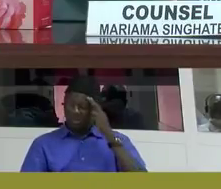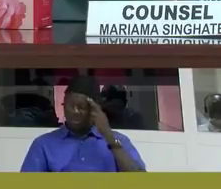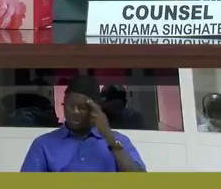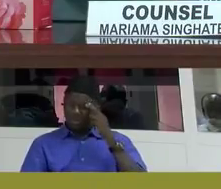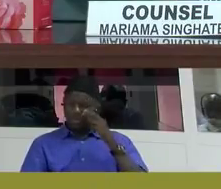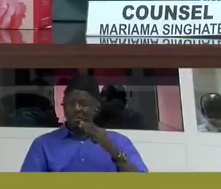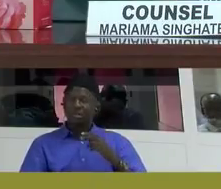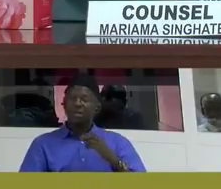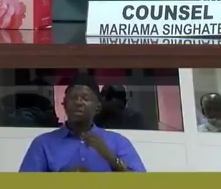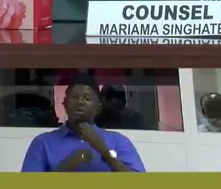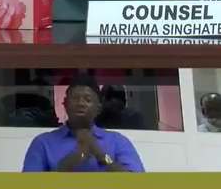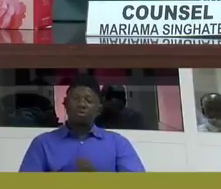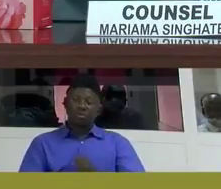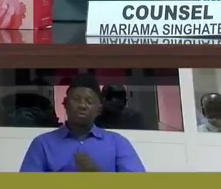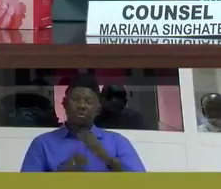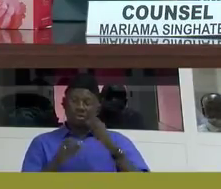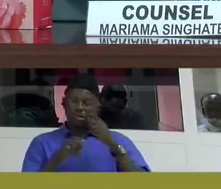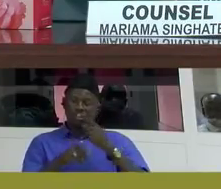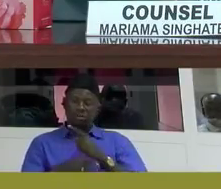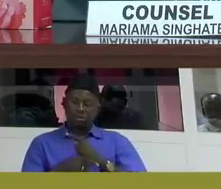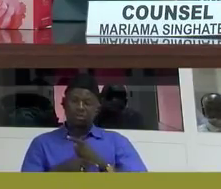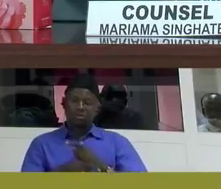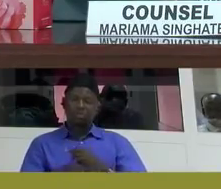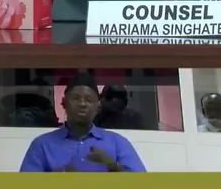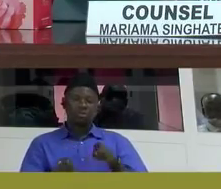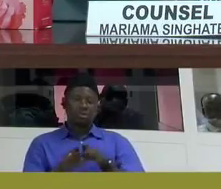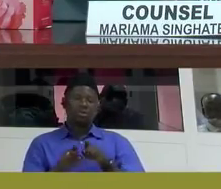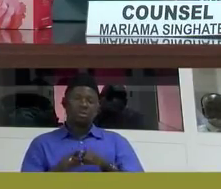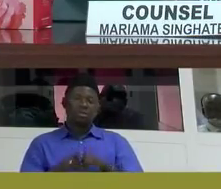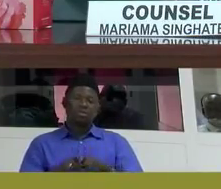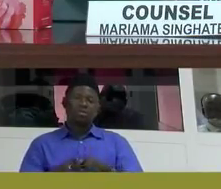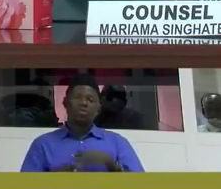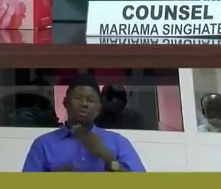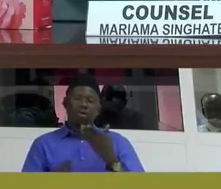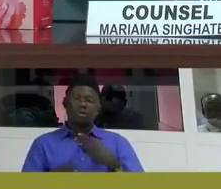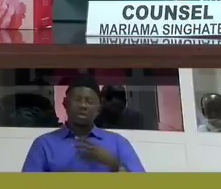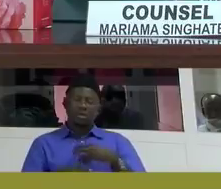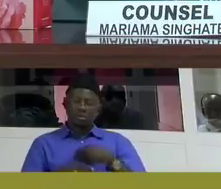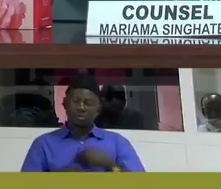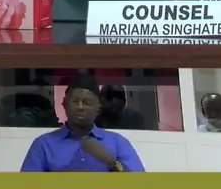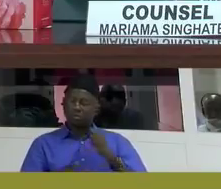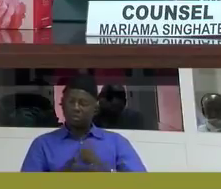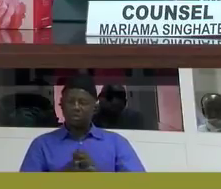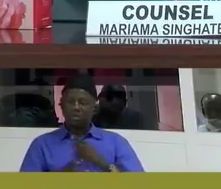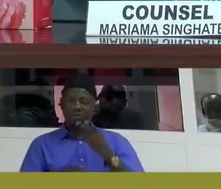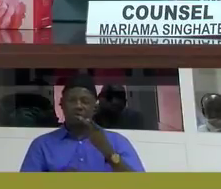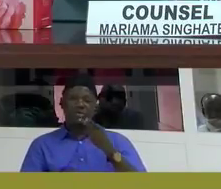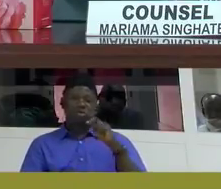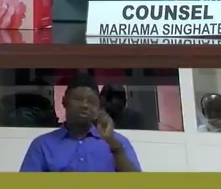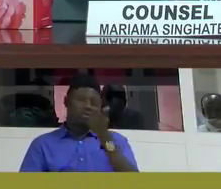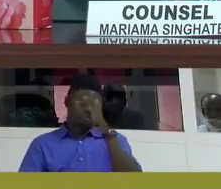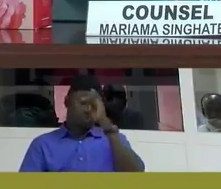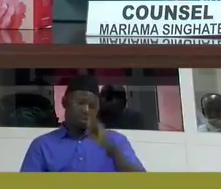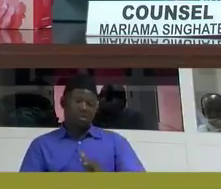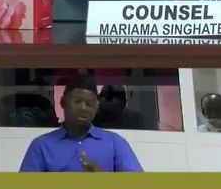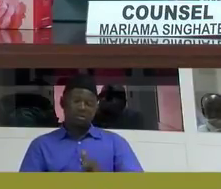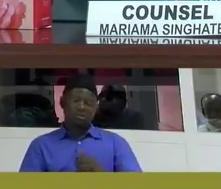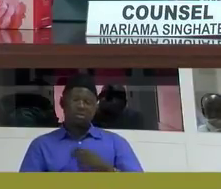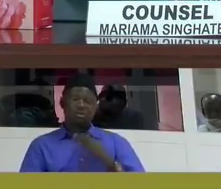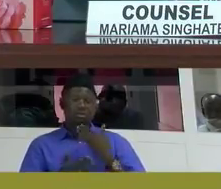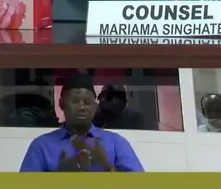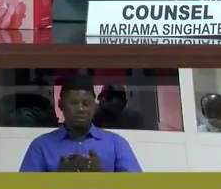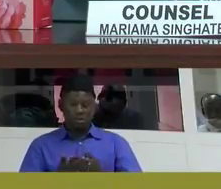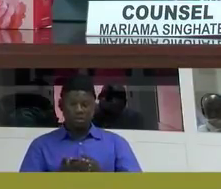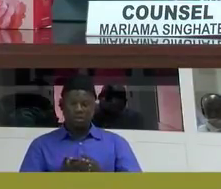Whilst wishing you a happy and prosperous New Year, please accept the assurances of His Excellency's highest